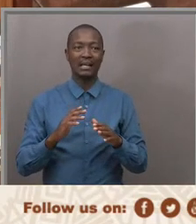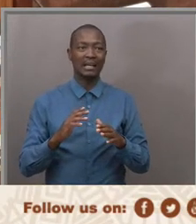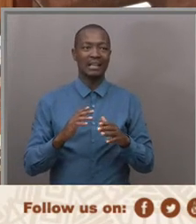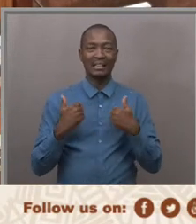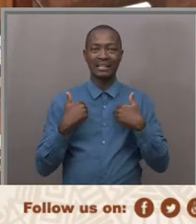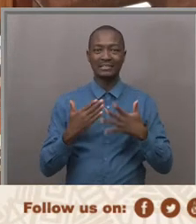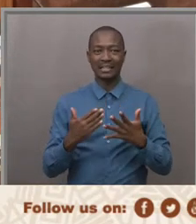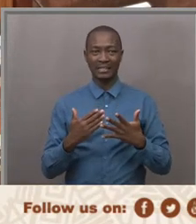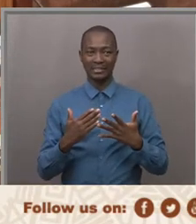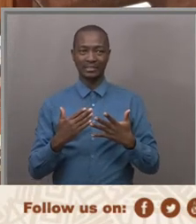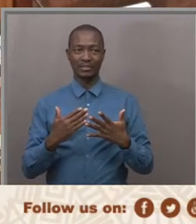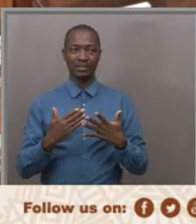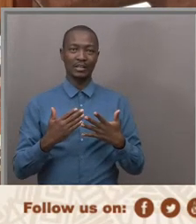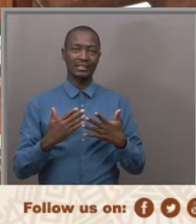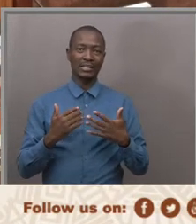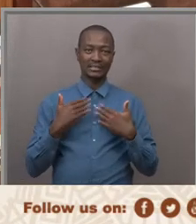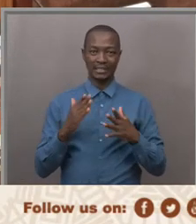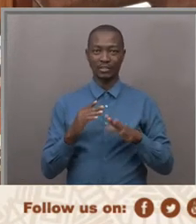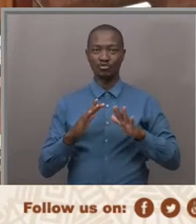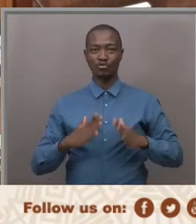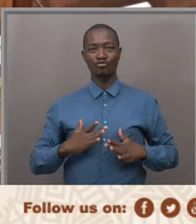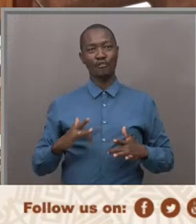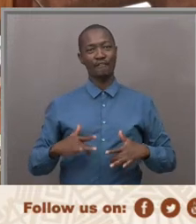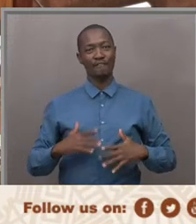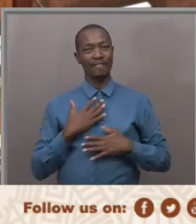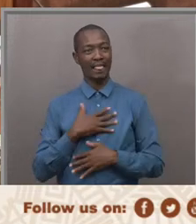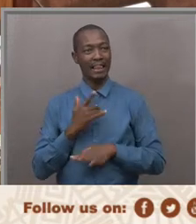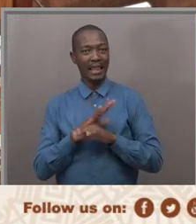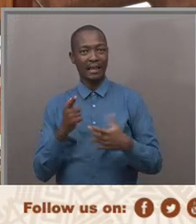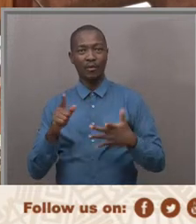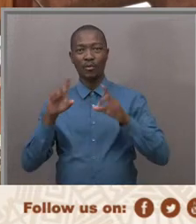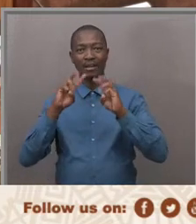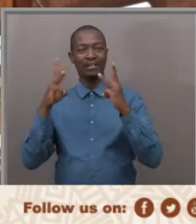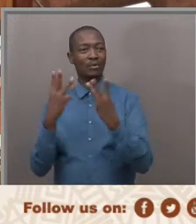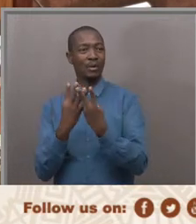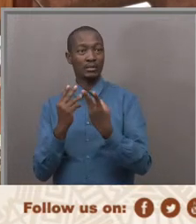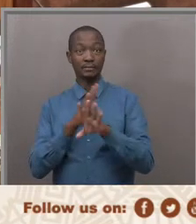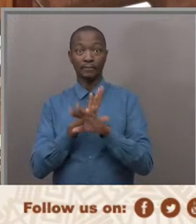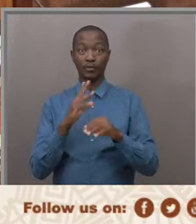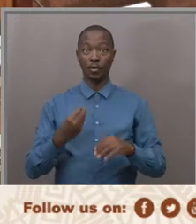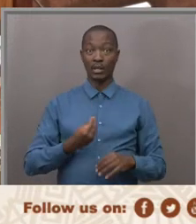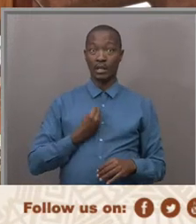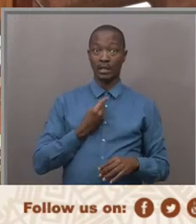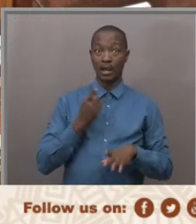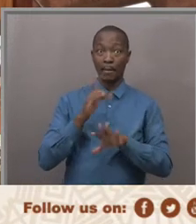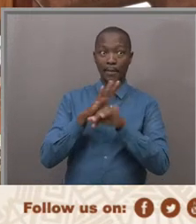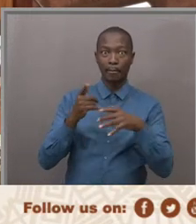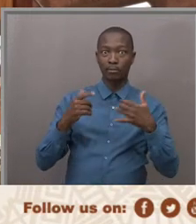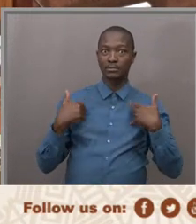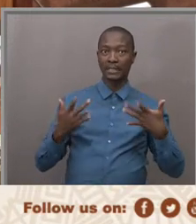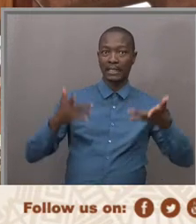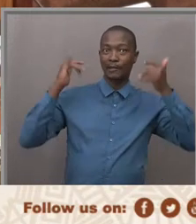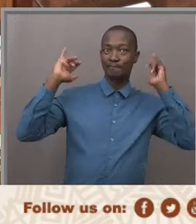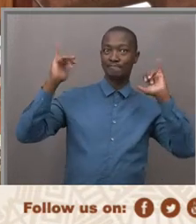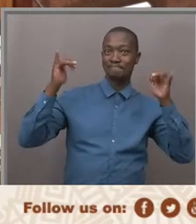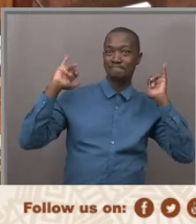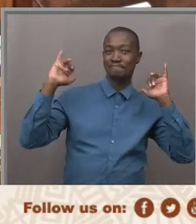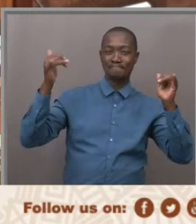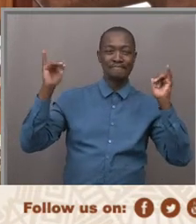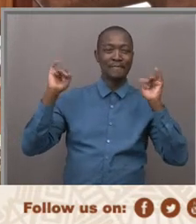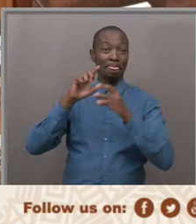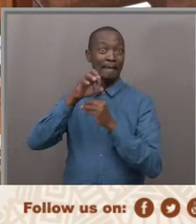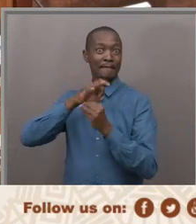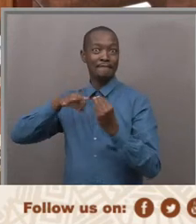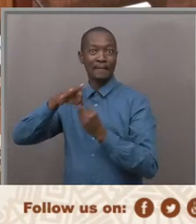another world, in another era. When that happened, when young people started to party, when family members started